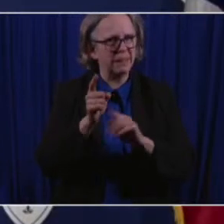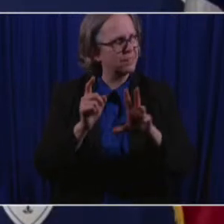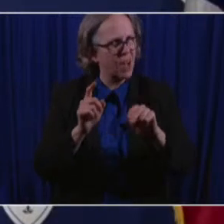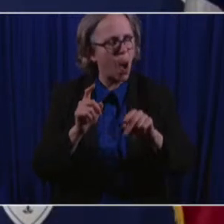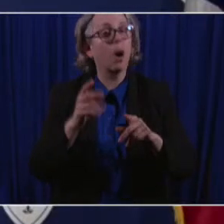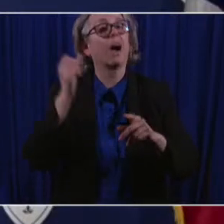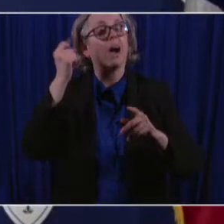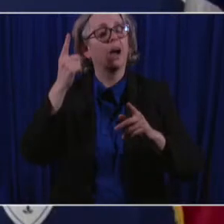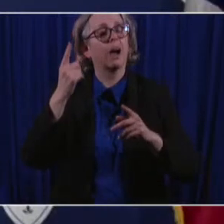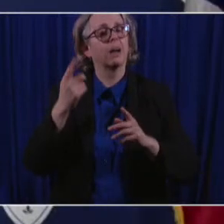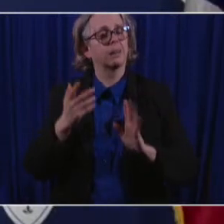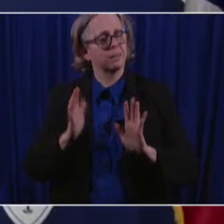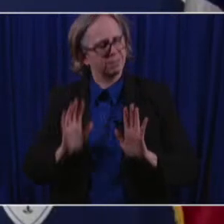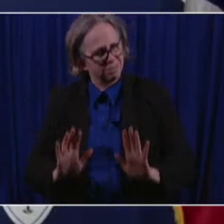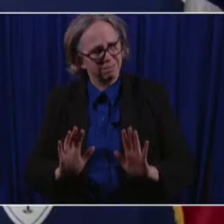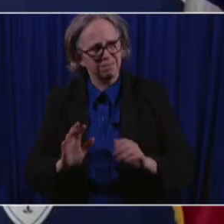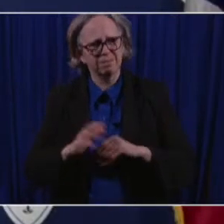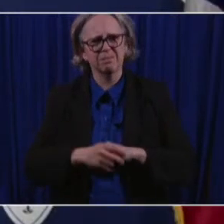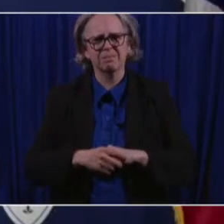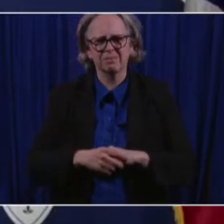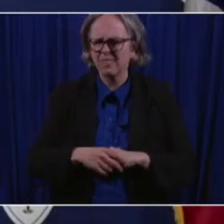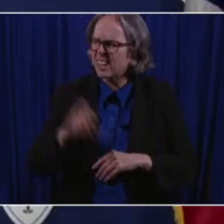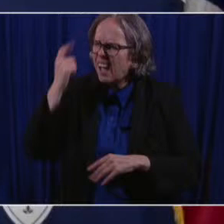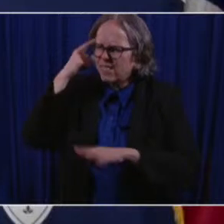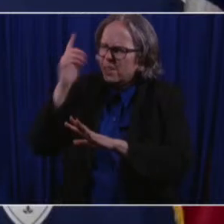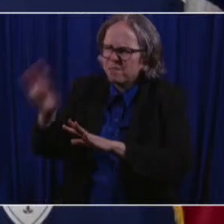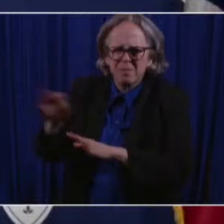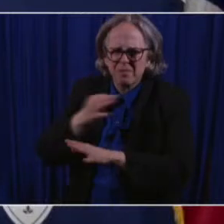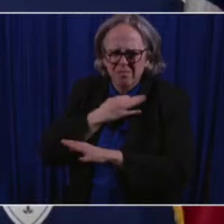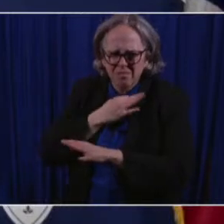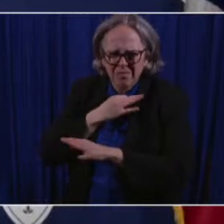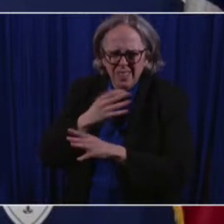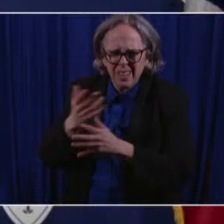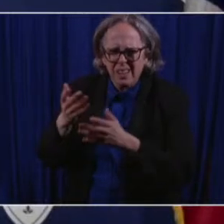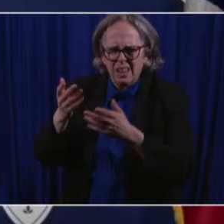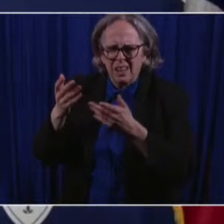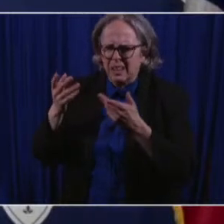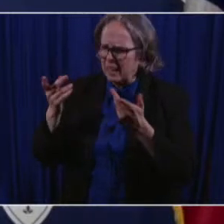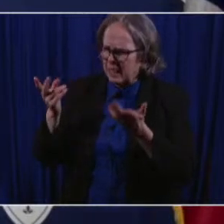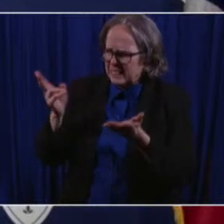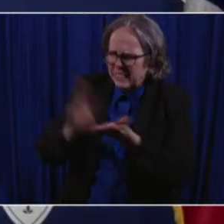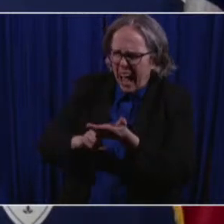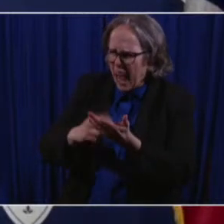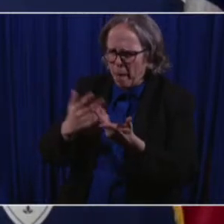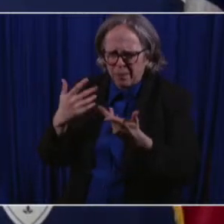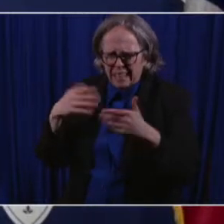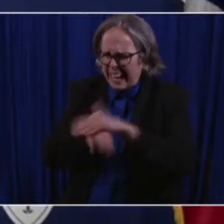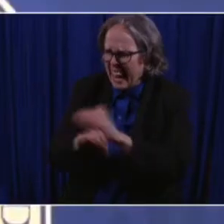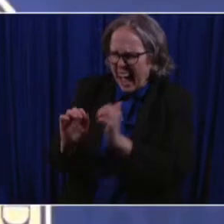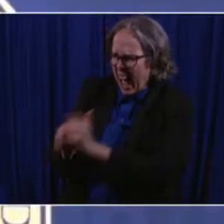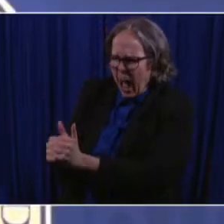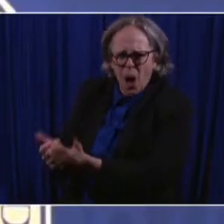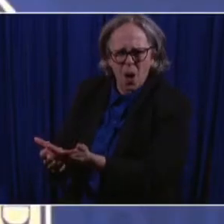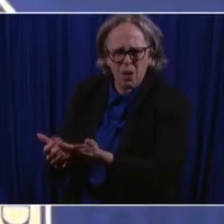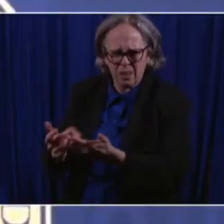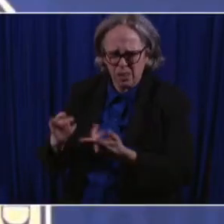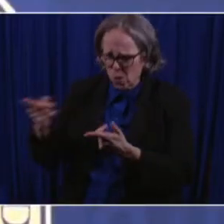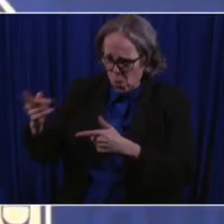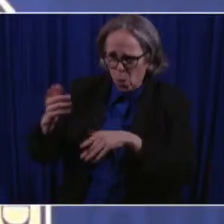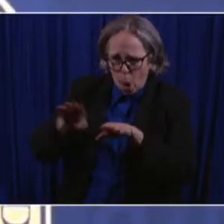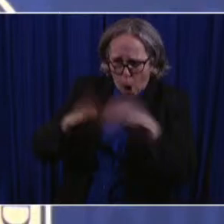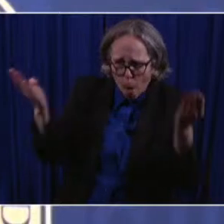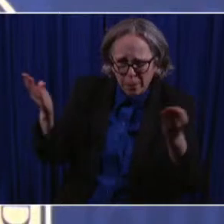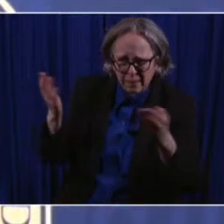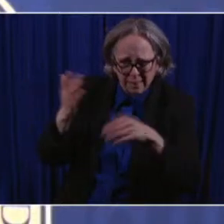want to sign up, want to make sure they don't have very long wait, get in fast, you've got openings. We definitely have